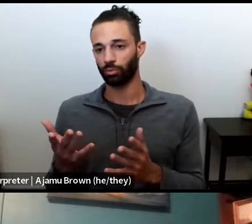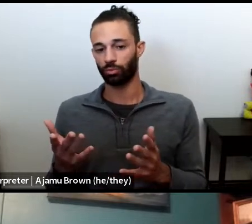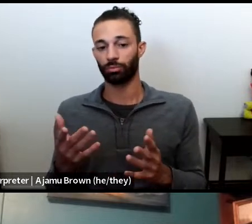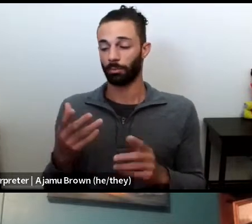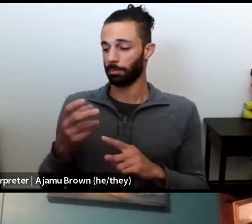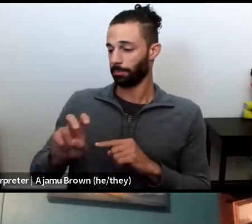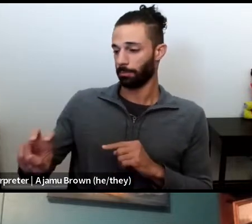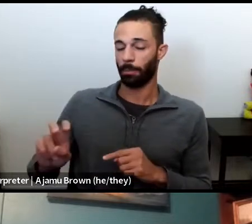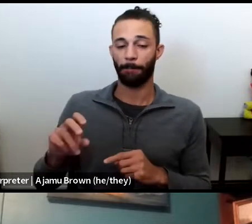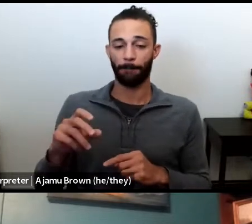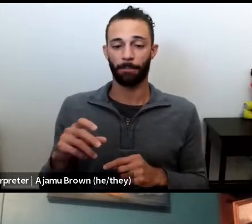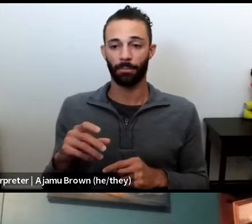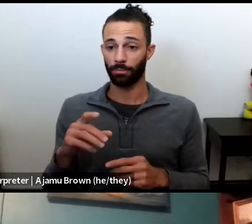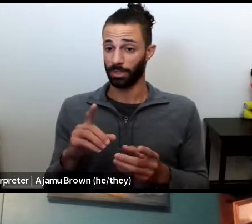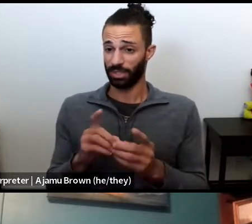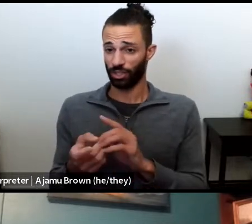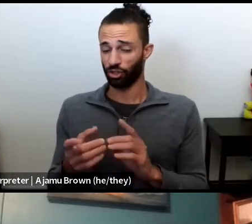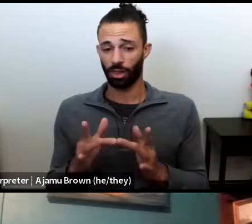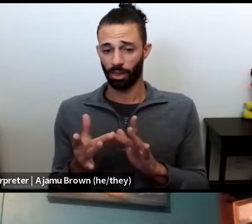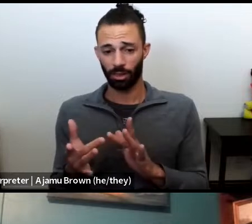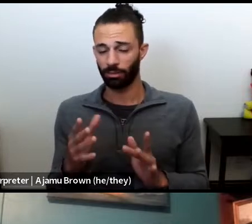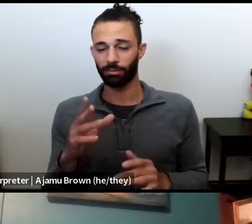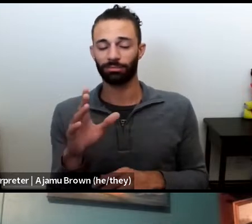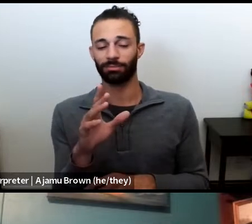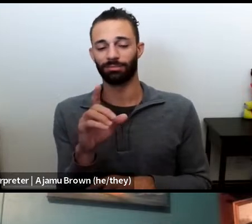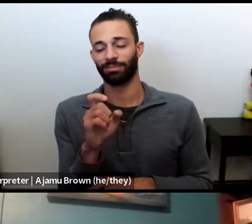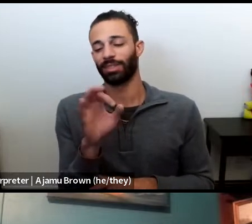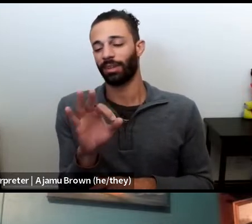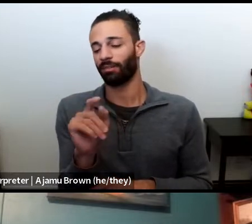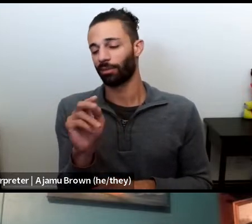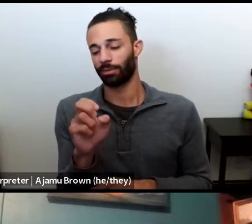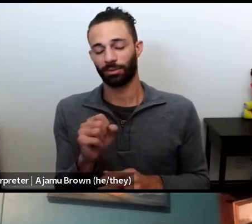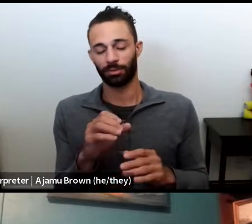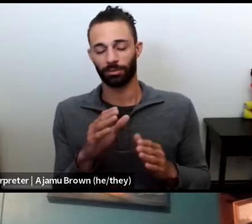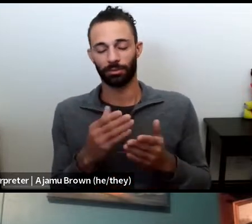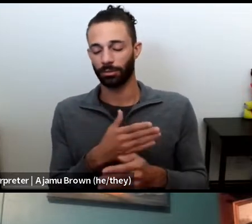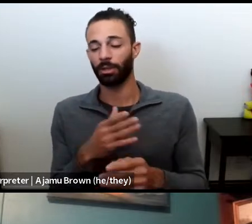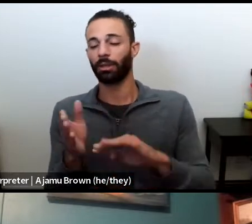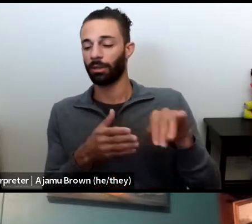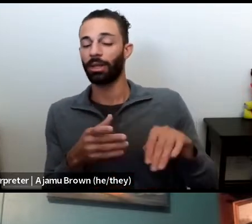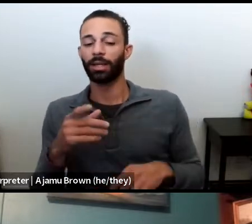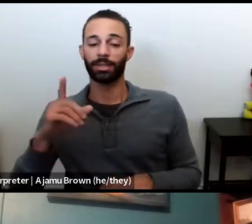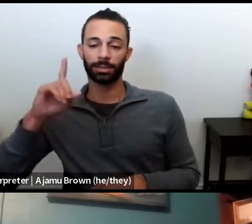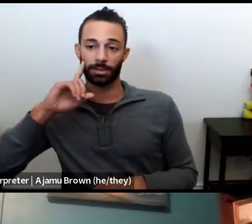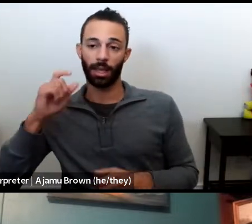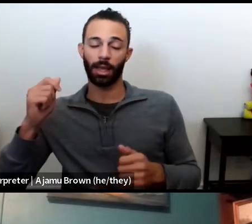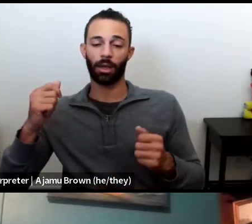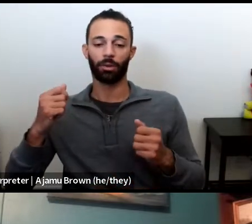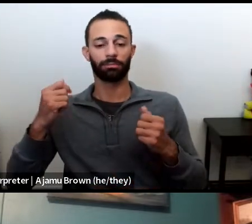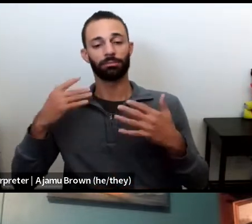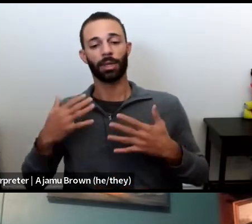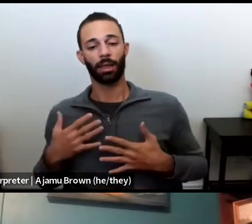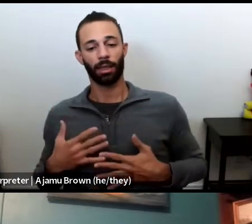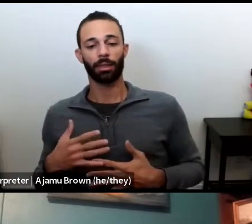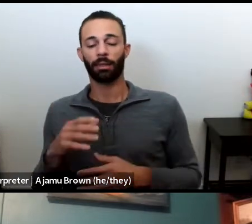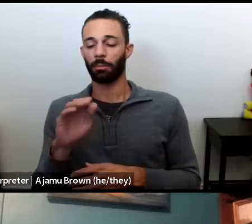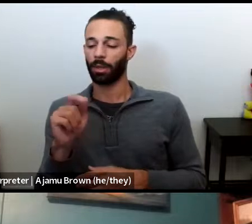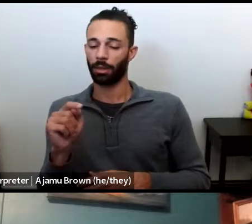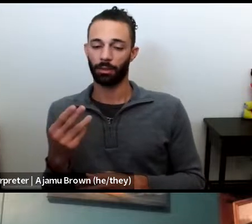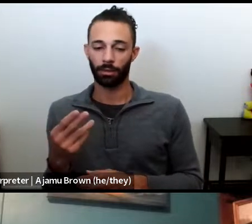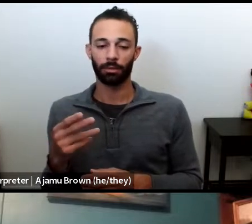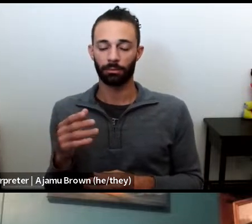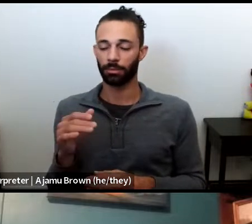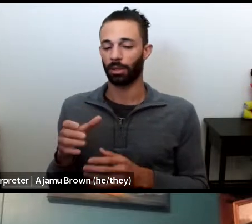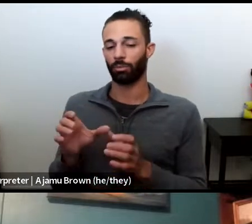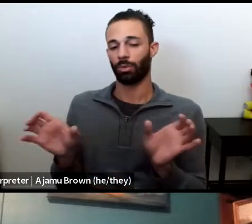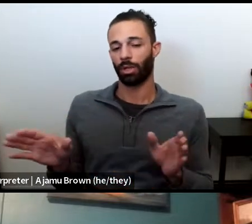I guess that's a digital bath. Sorry, that's a Deftones song. Sound bath, you can join the breakout room. In that space, there's